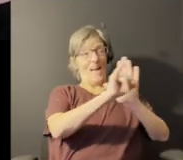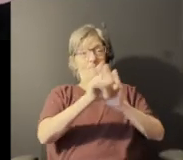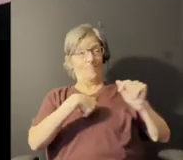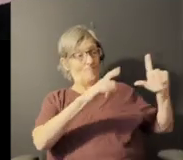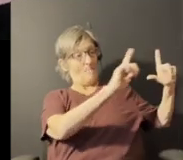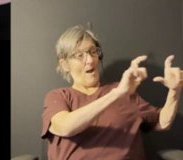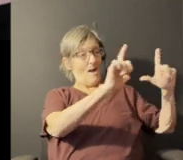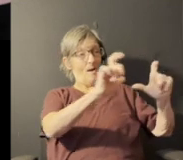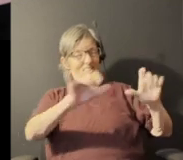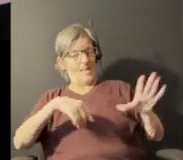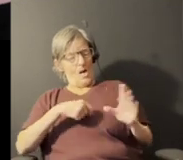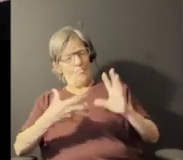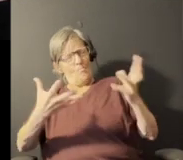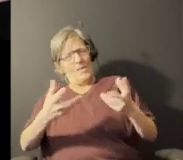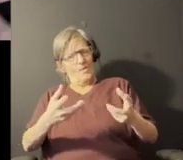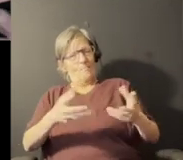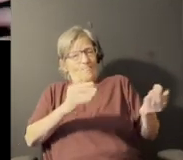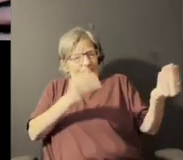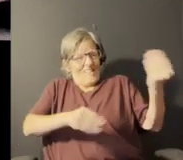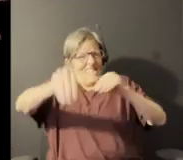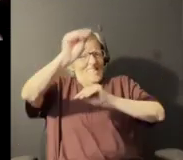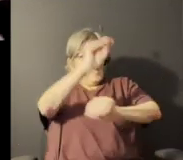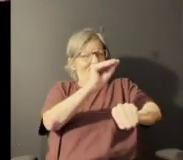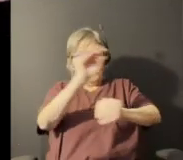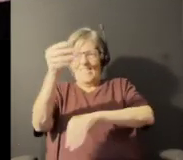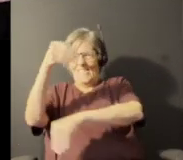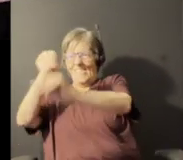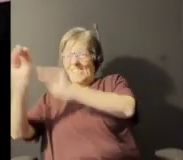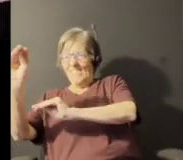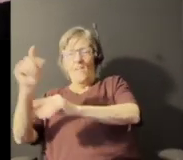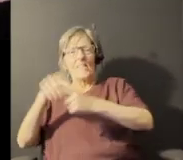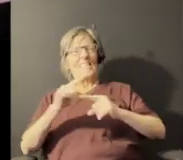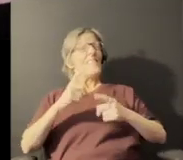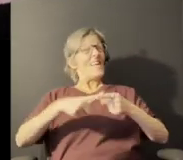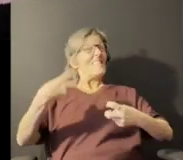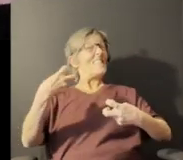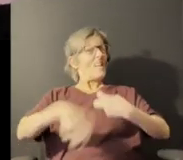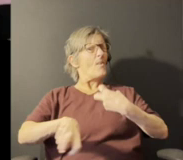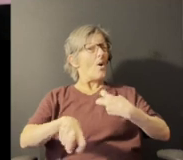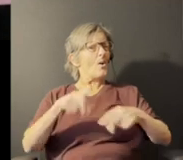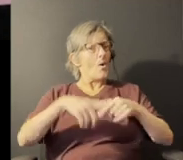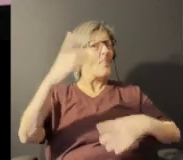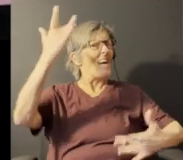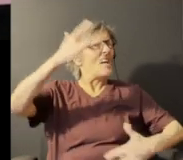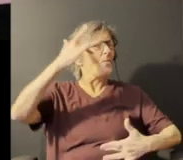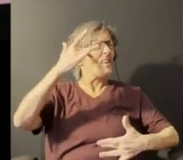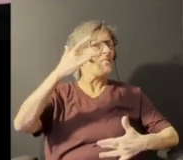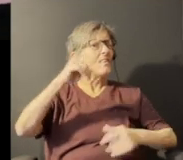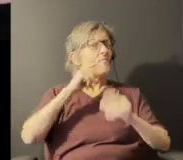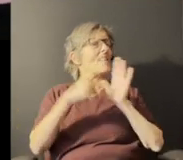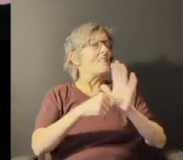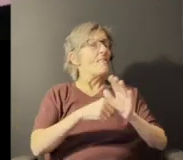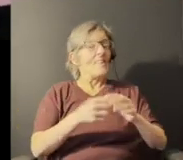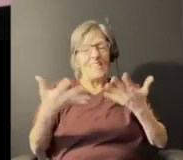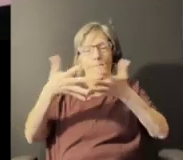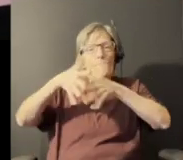images came in, as I wanted to juxtapose some of the difficulties with the illness. For example,